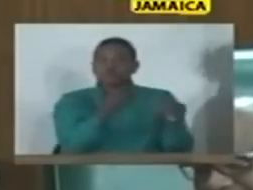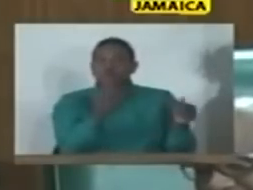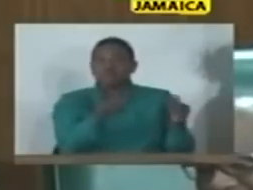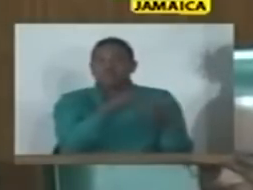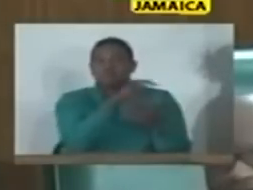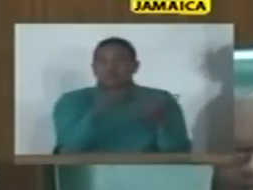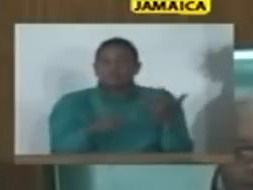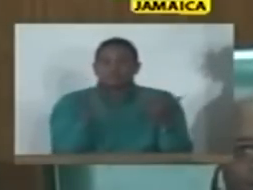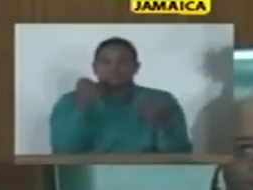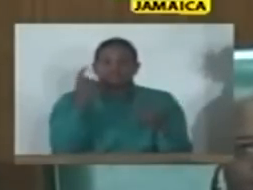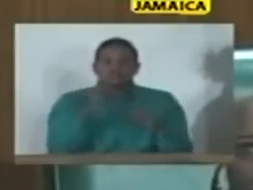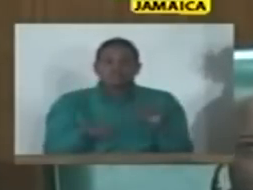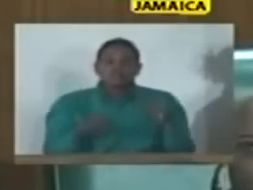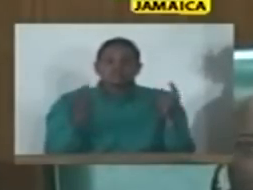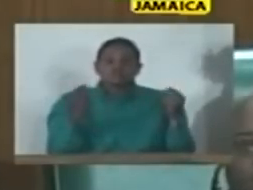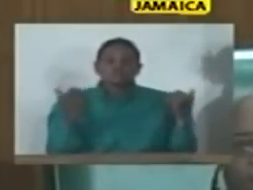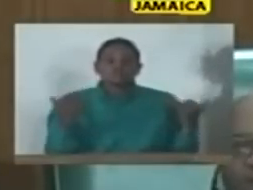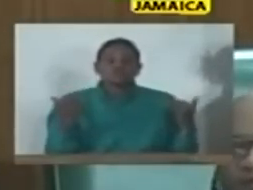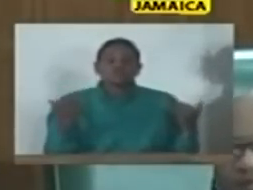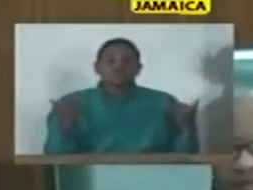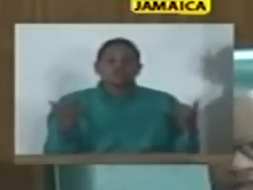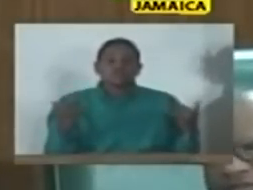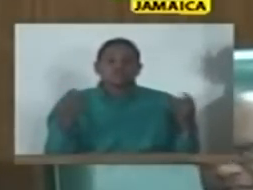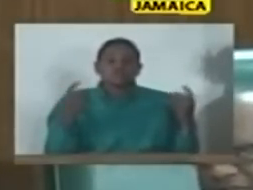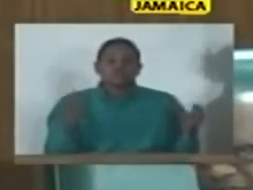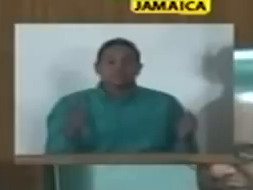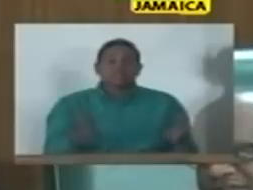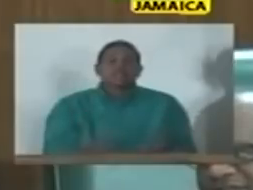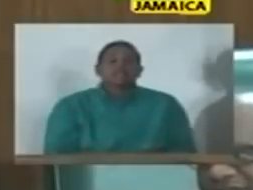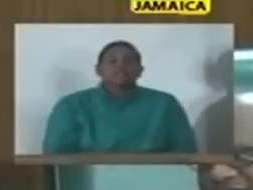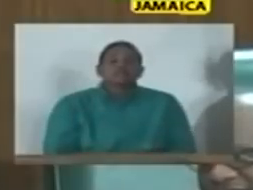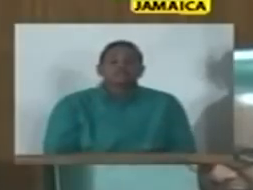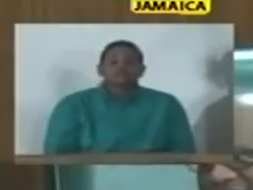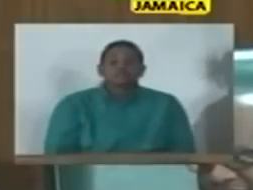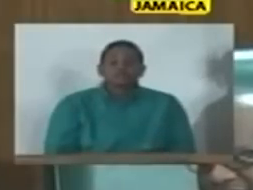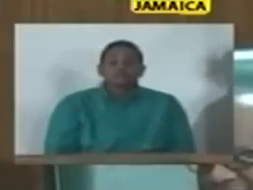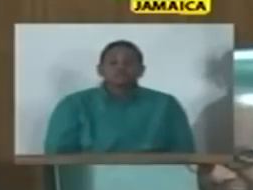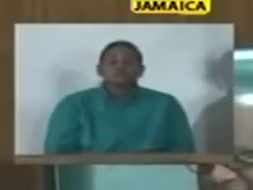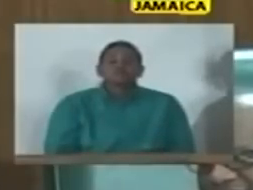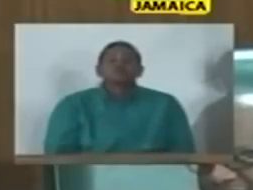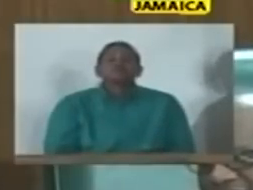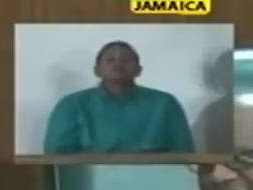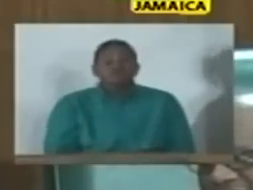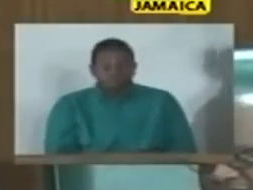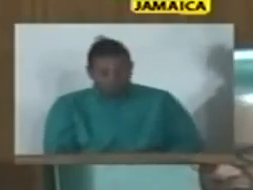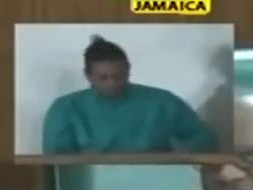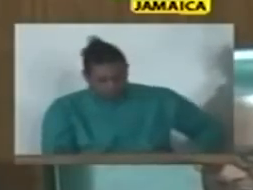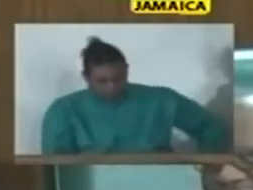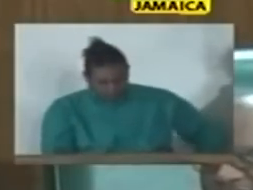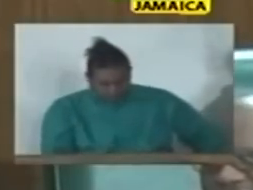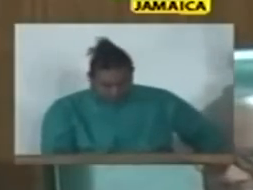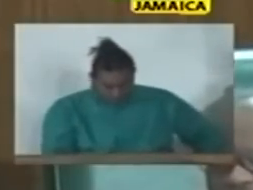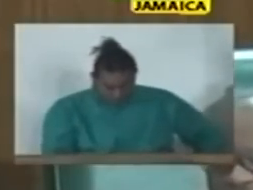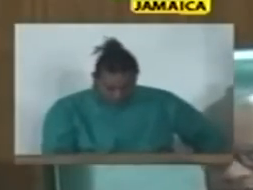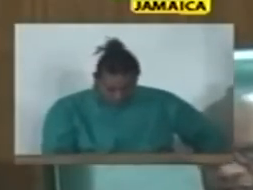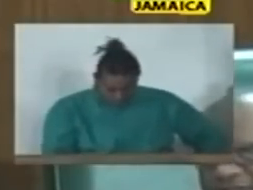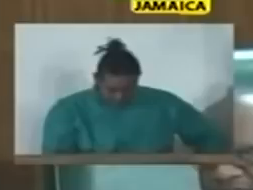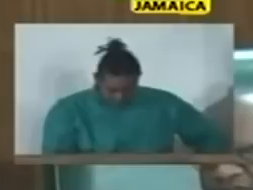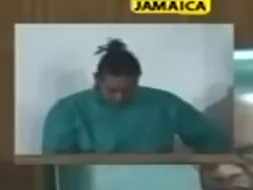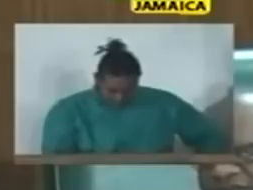it can't be done immediately, because the bill